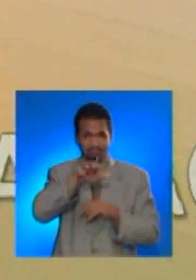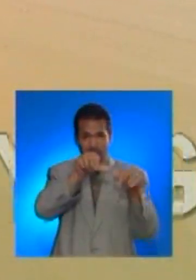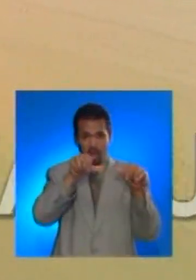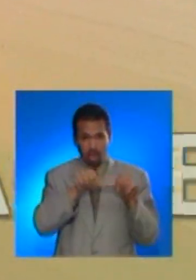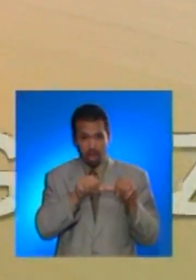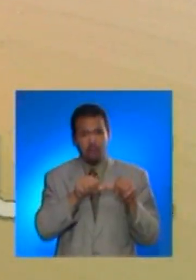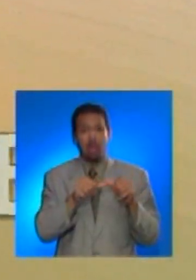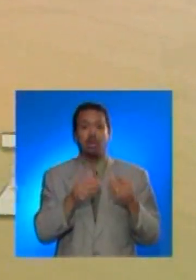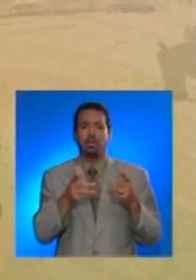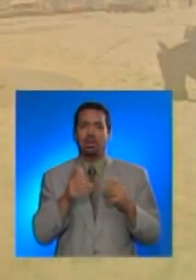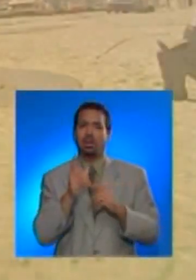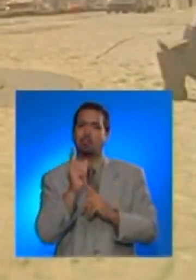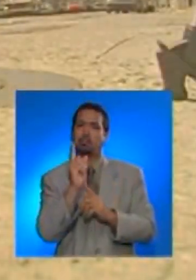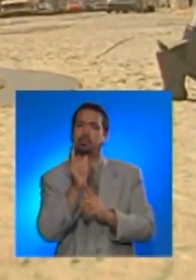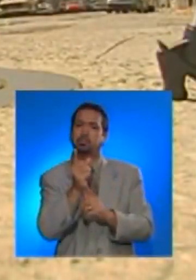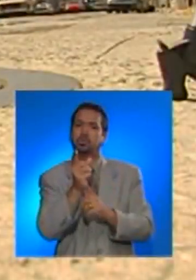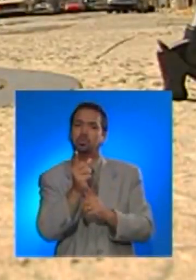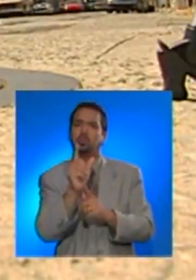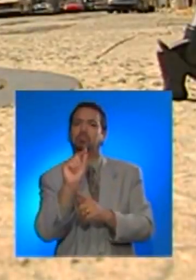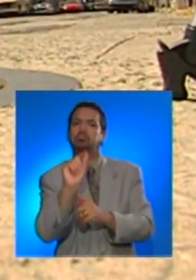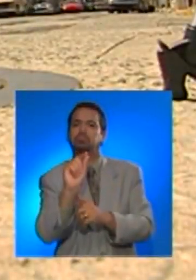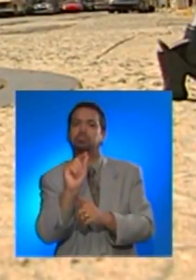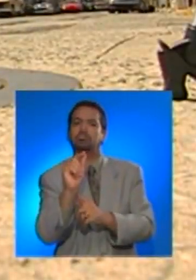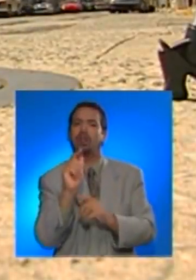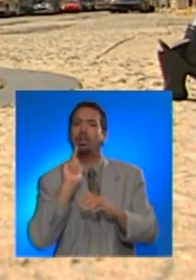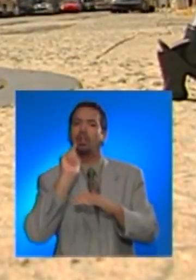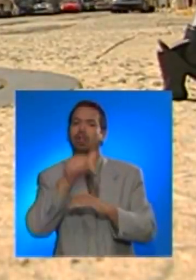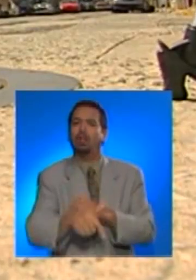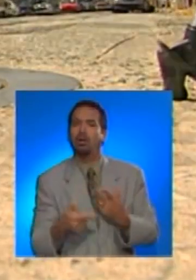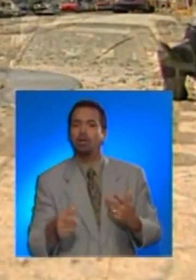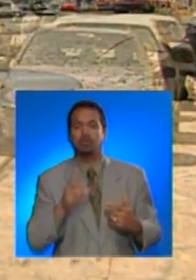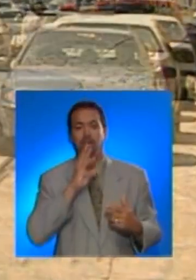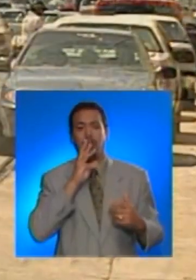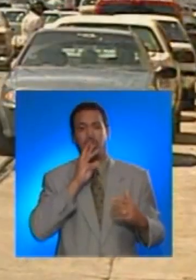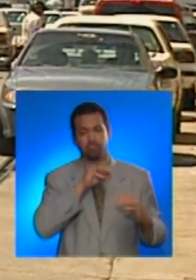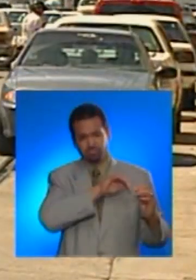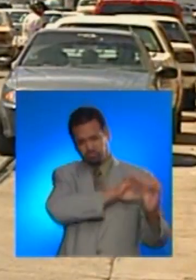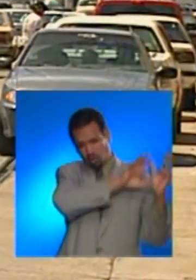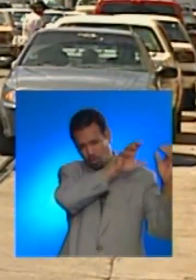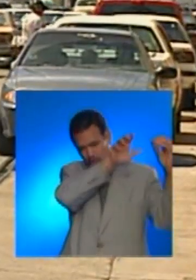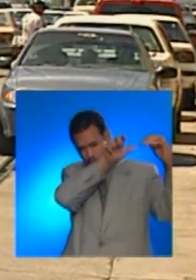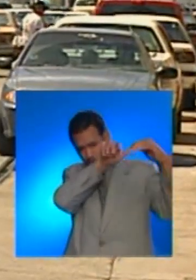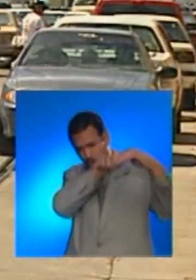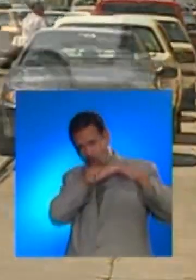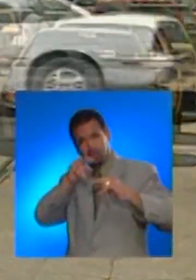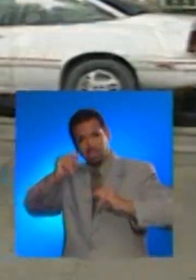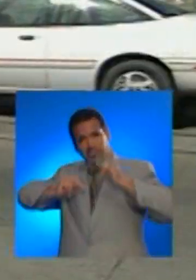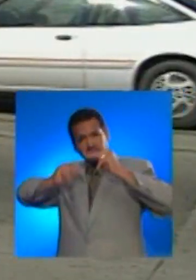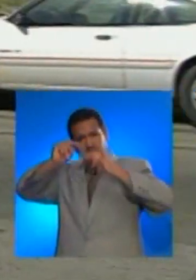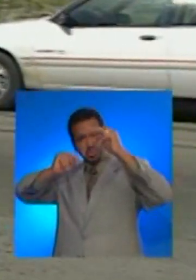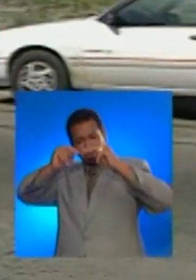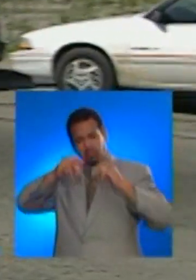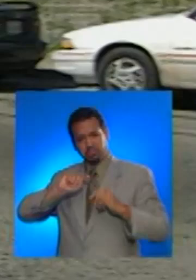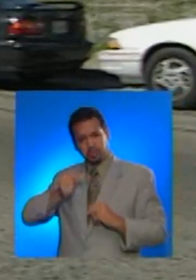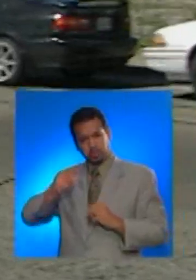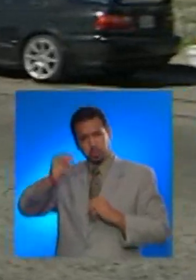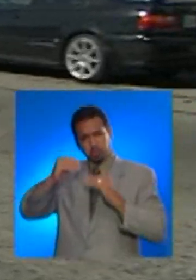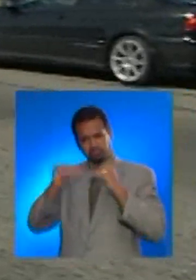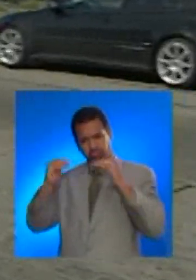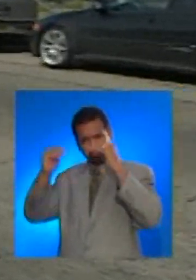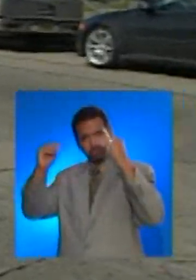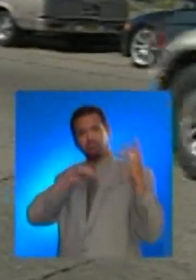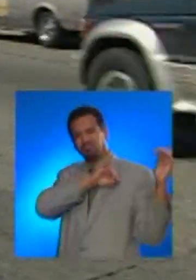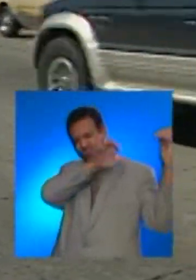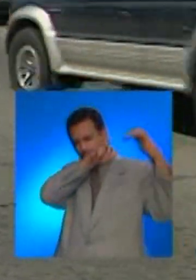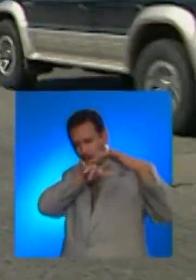In Mayagüez, where the tsunami arrived at an estimated 20 minutes after the earthquake was felt, the lower floors of buildings located